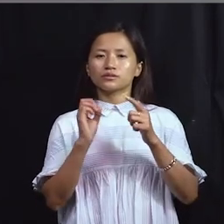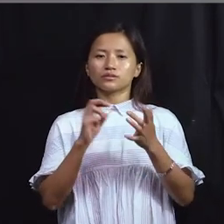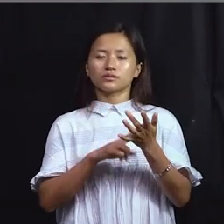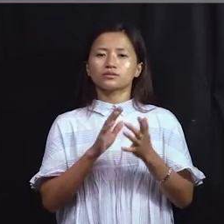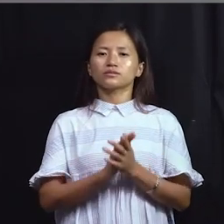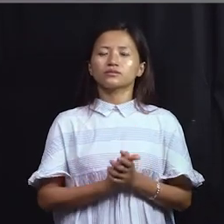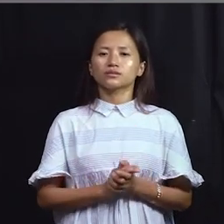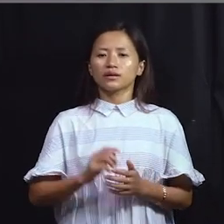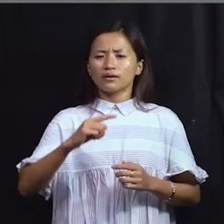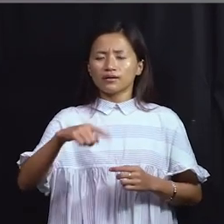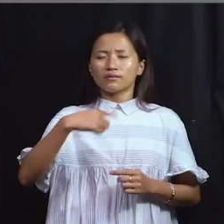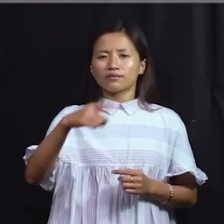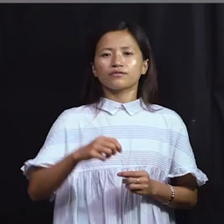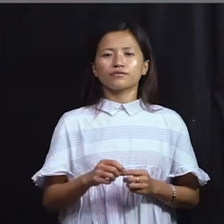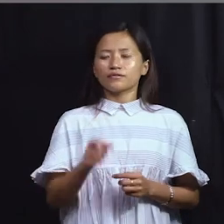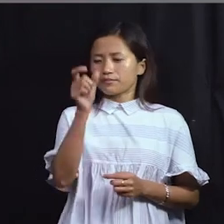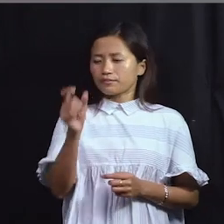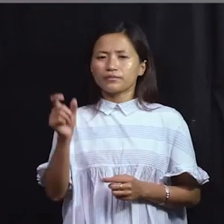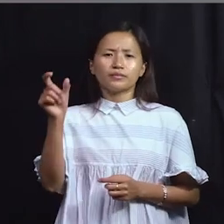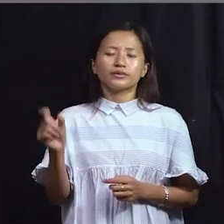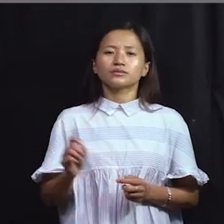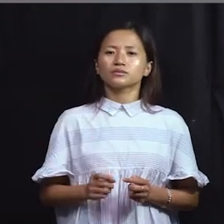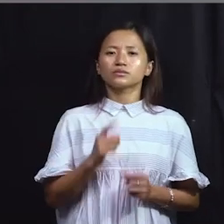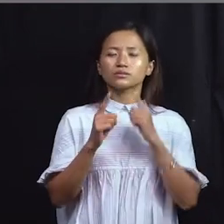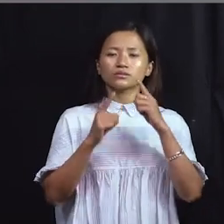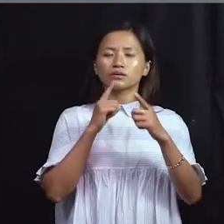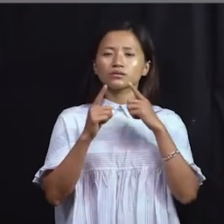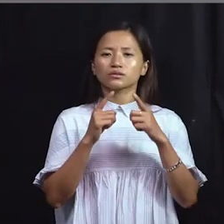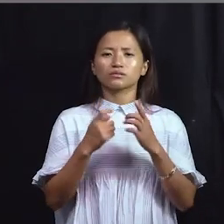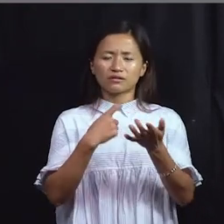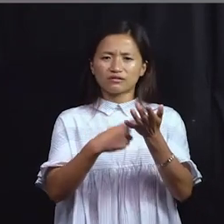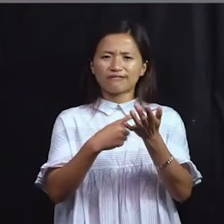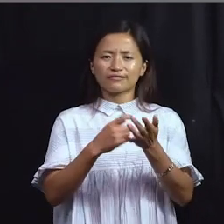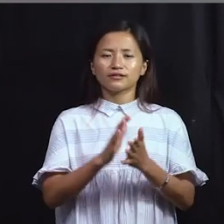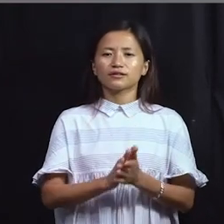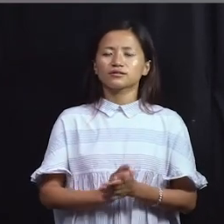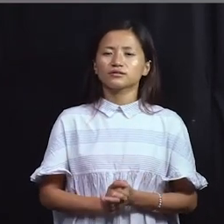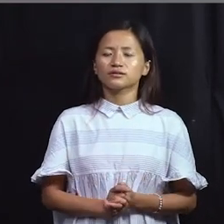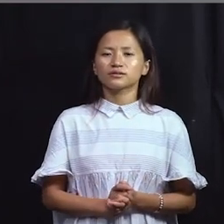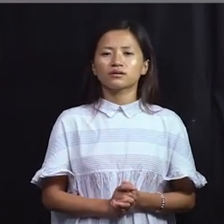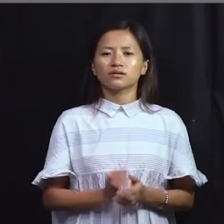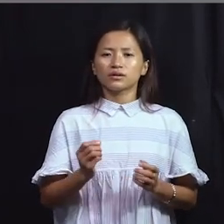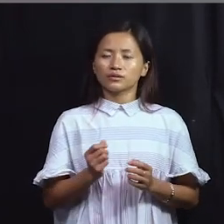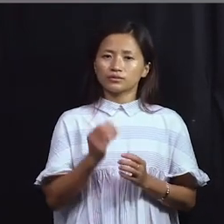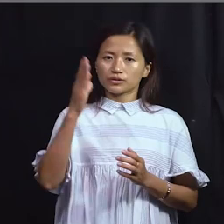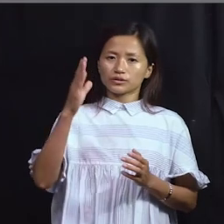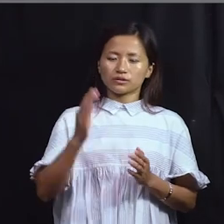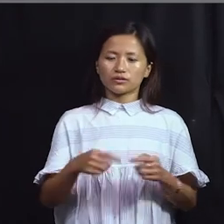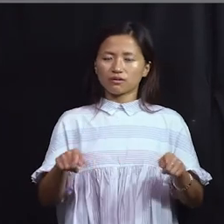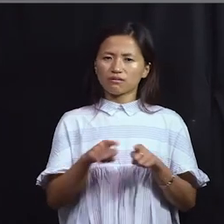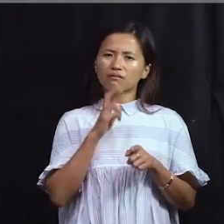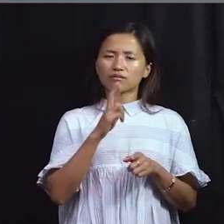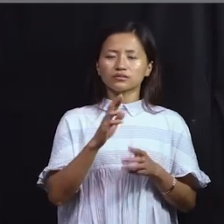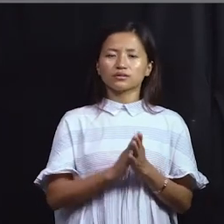wealth. Everybody talks about a reduction in the inequalities of income and wealth. The rich are getting richer,